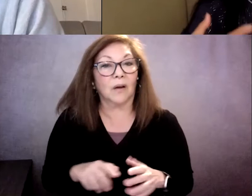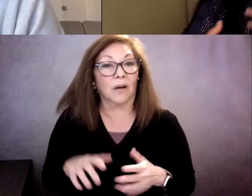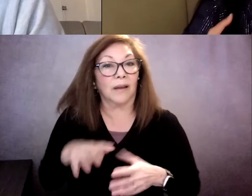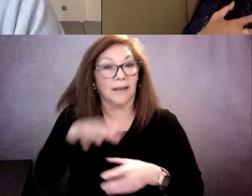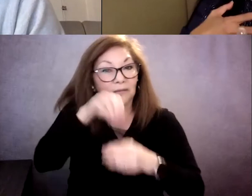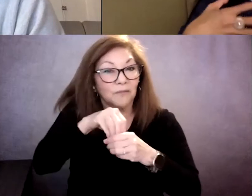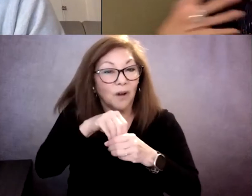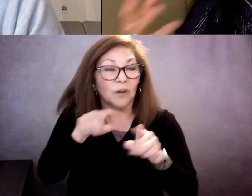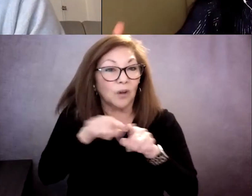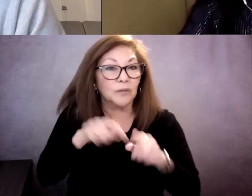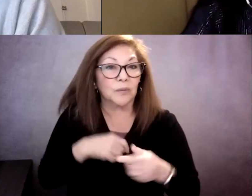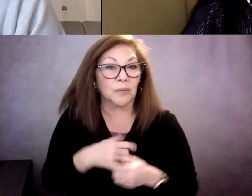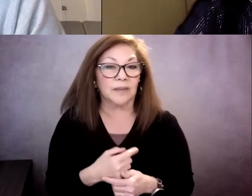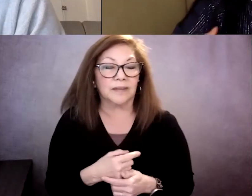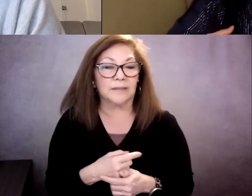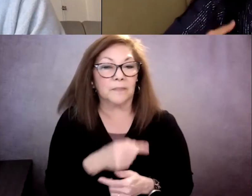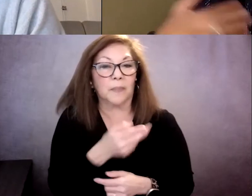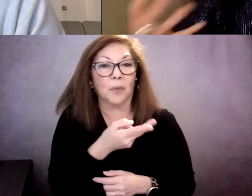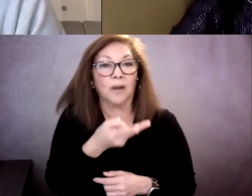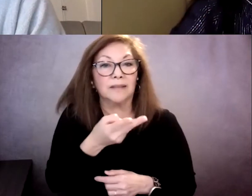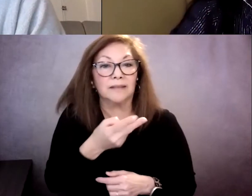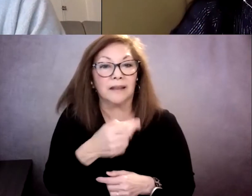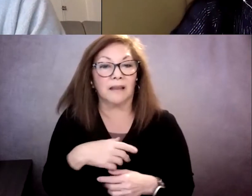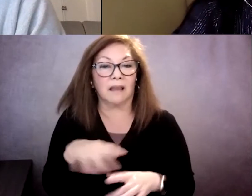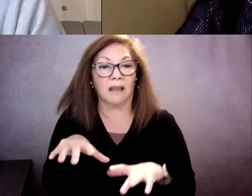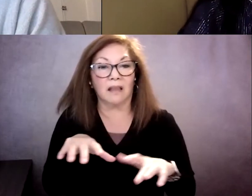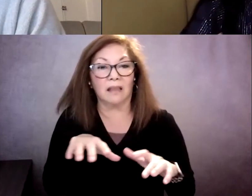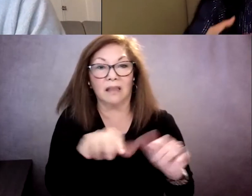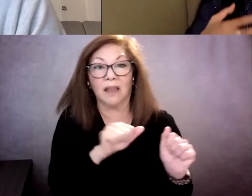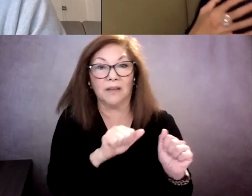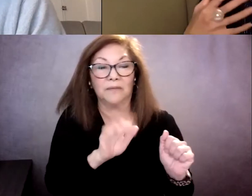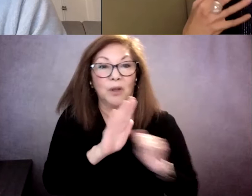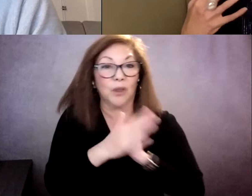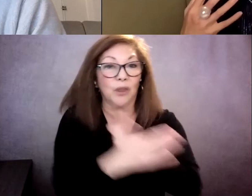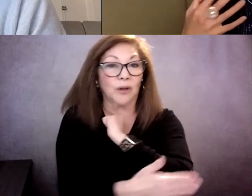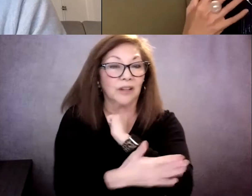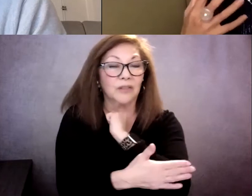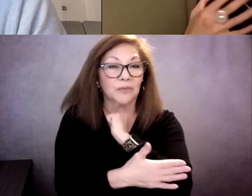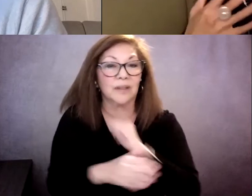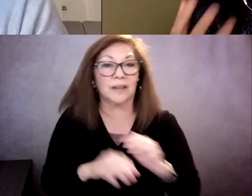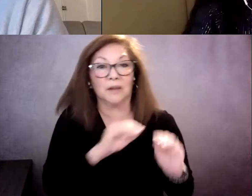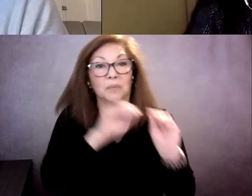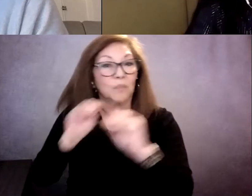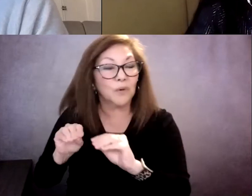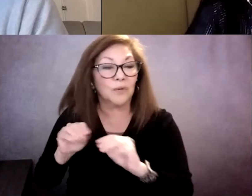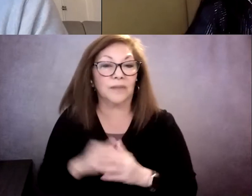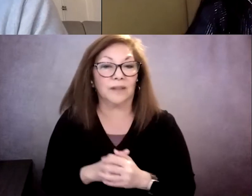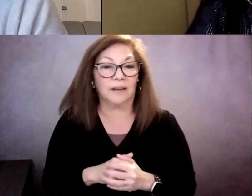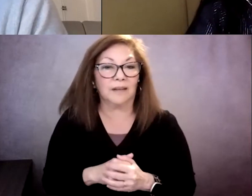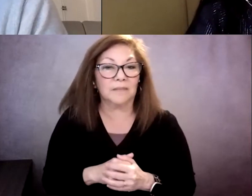into that was, once they left their country, right? And